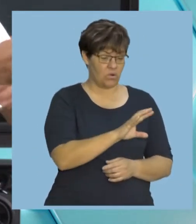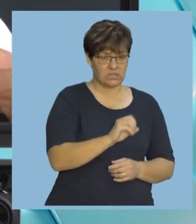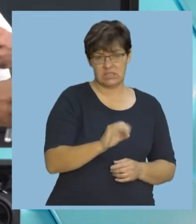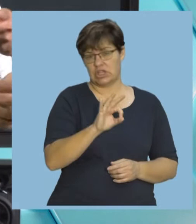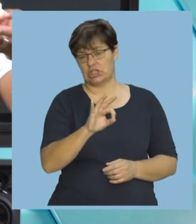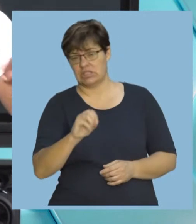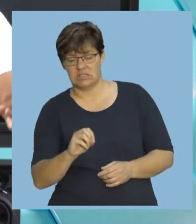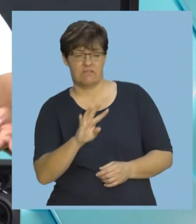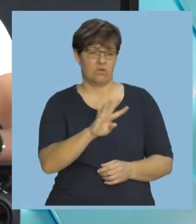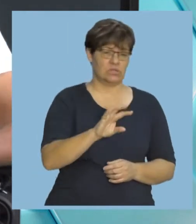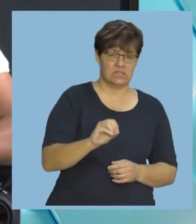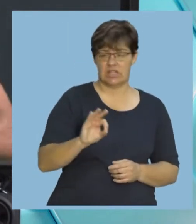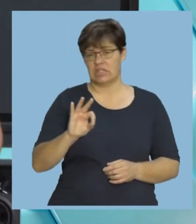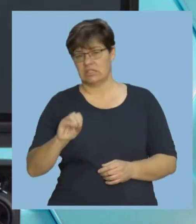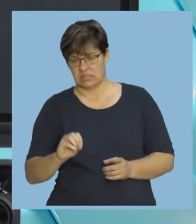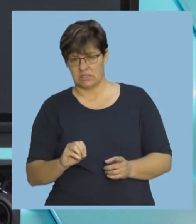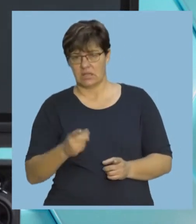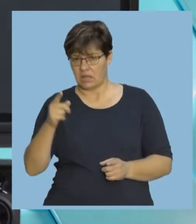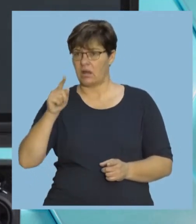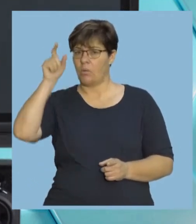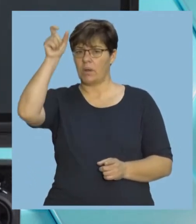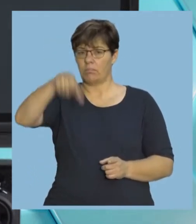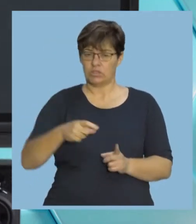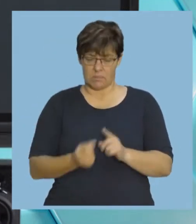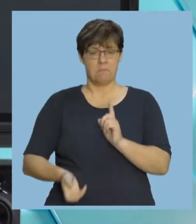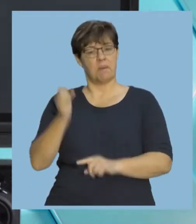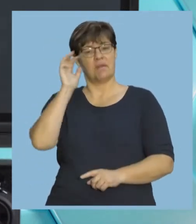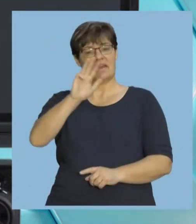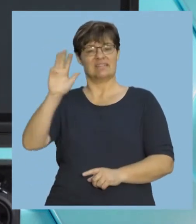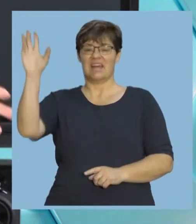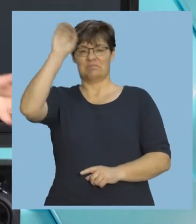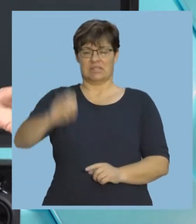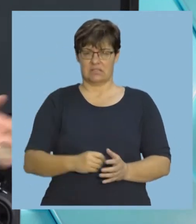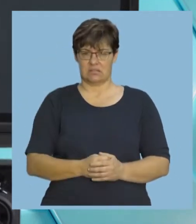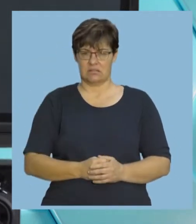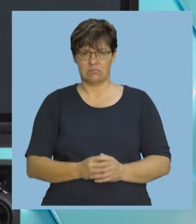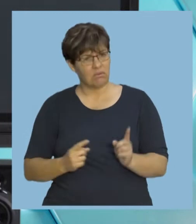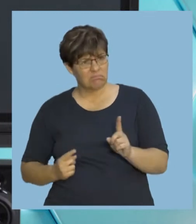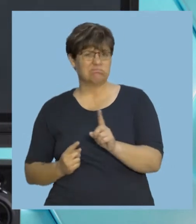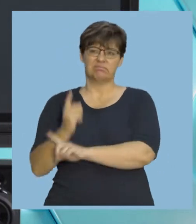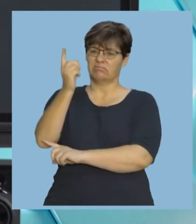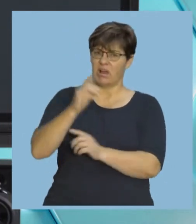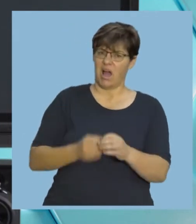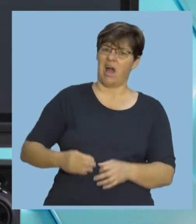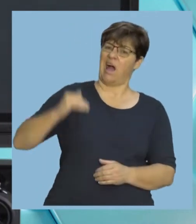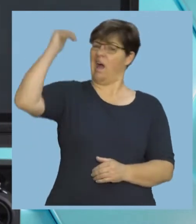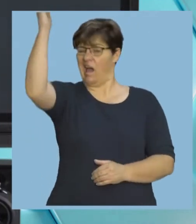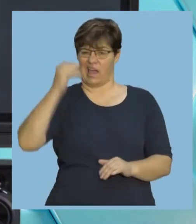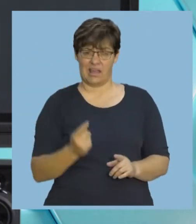gets 40, 30, 40, 30, then someone gets 99%. 99% can be an extreme value.